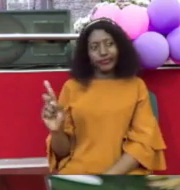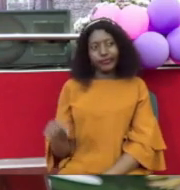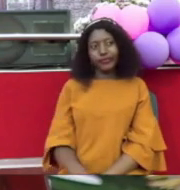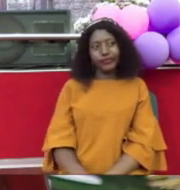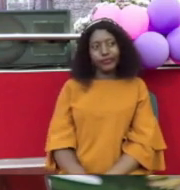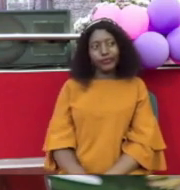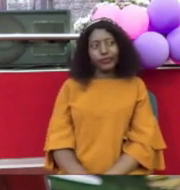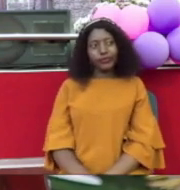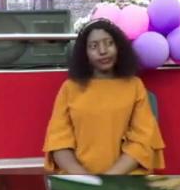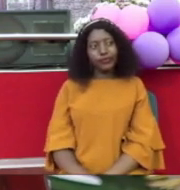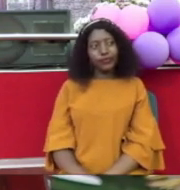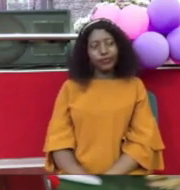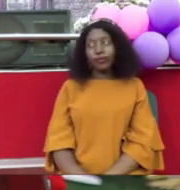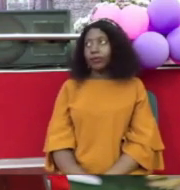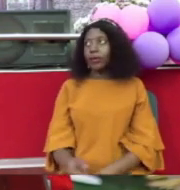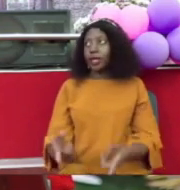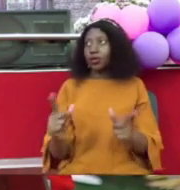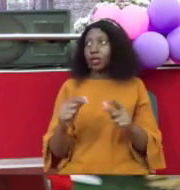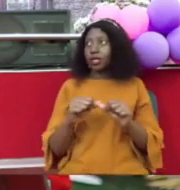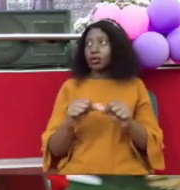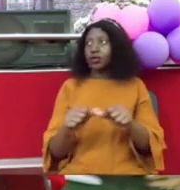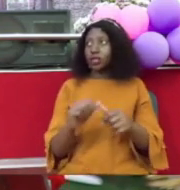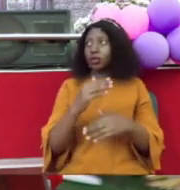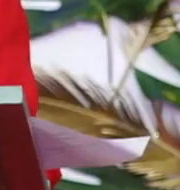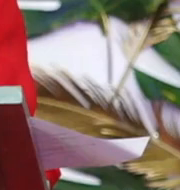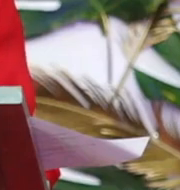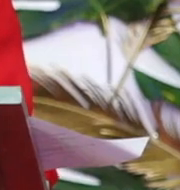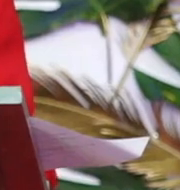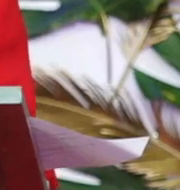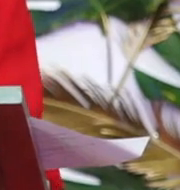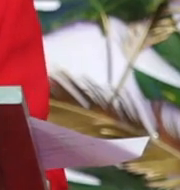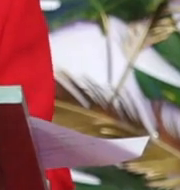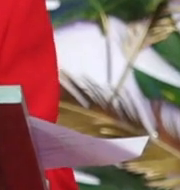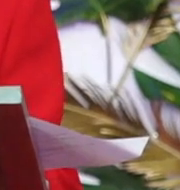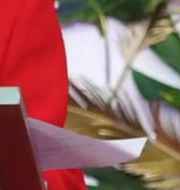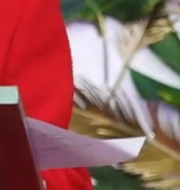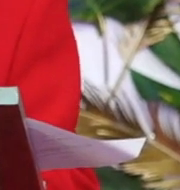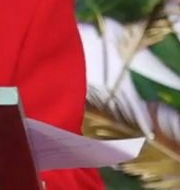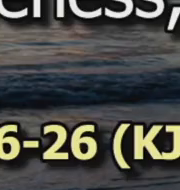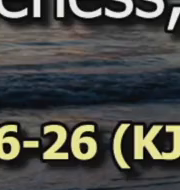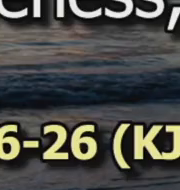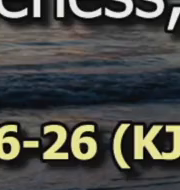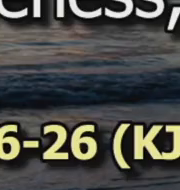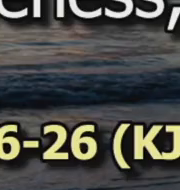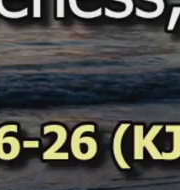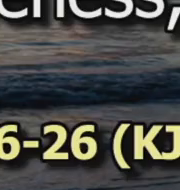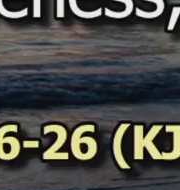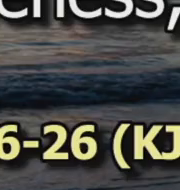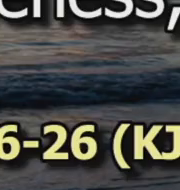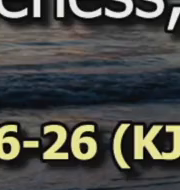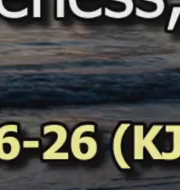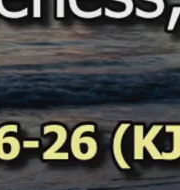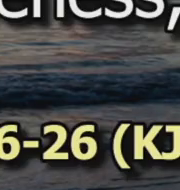hivyo nitafanya. Let's continue the next verse. Alafu tuendelee pale mbele. The other verse is the spirit. Aha, tuendelee pale mbele. But